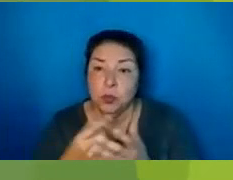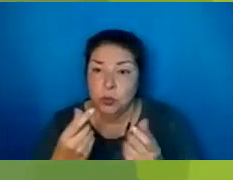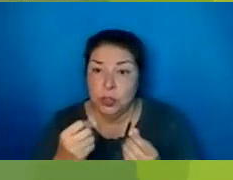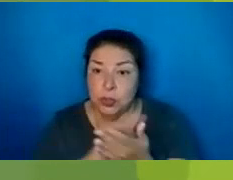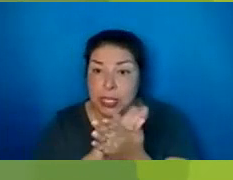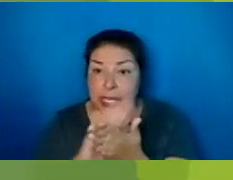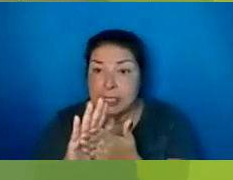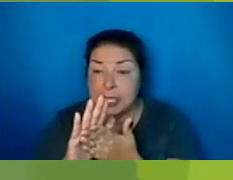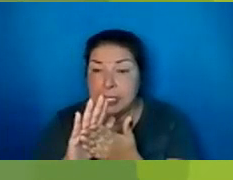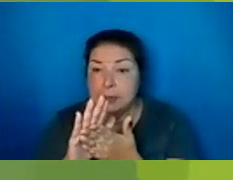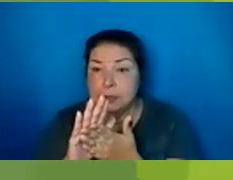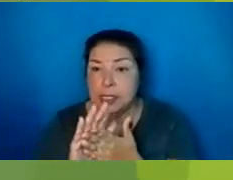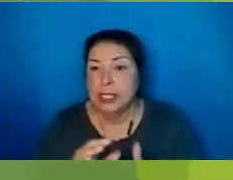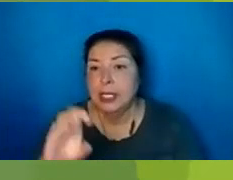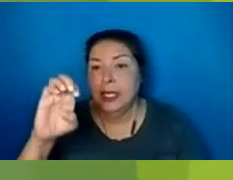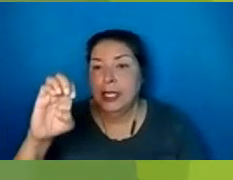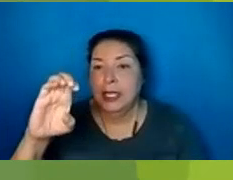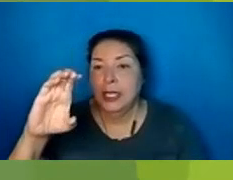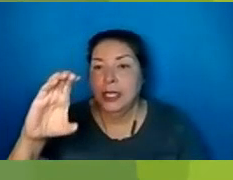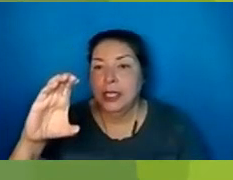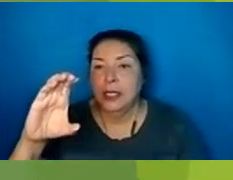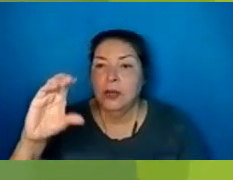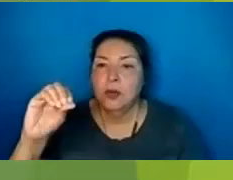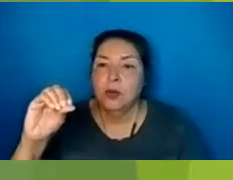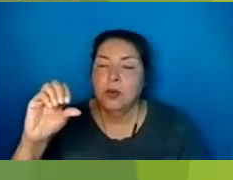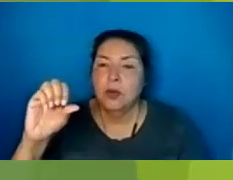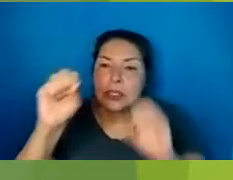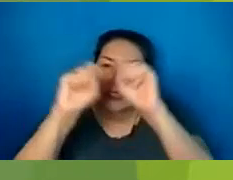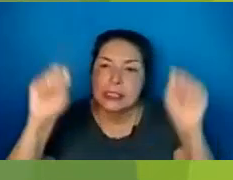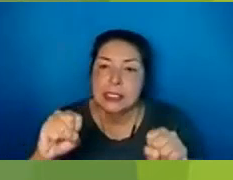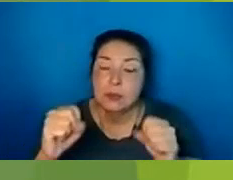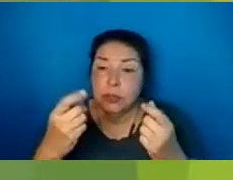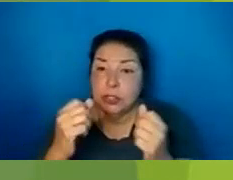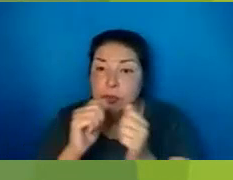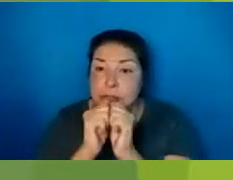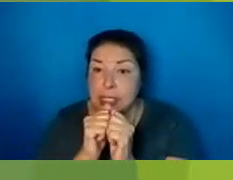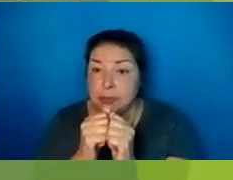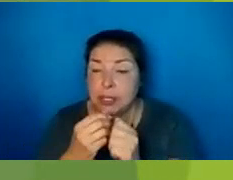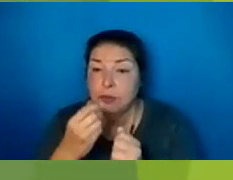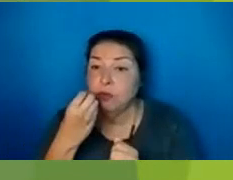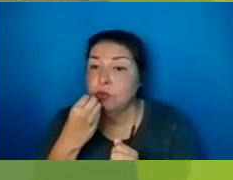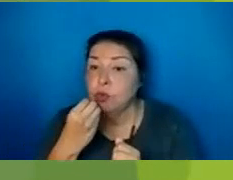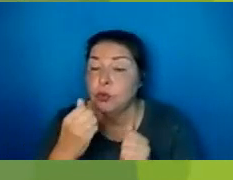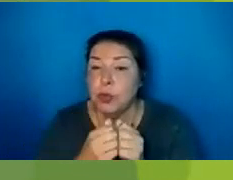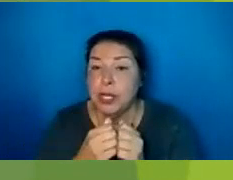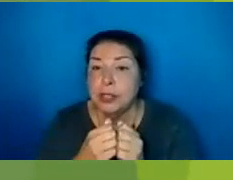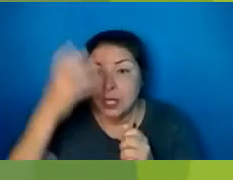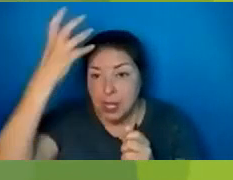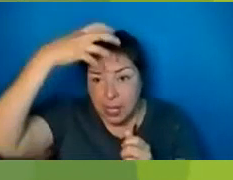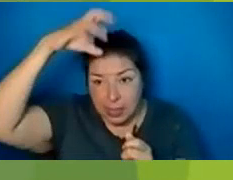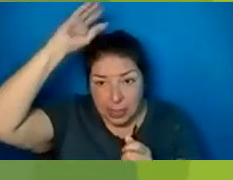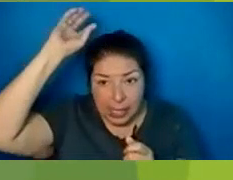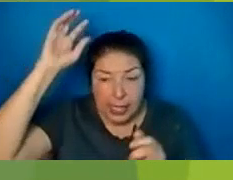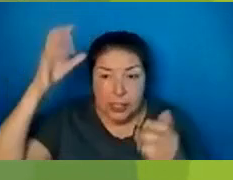the ecosystem. They compete with food. A lion or a tiger might kill